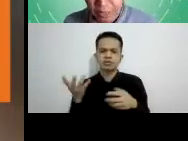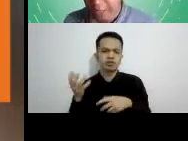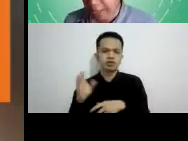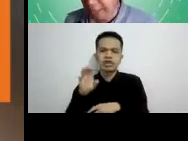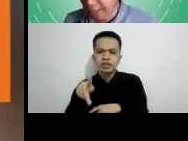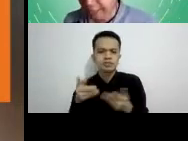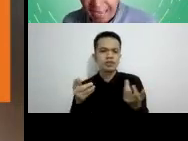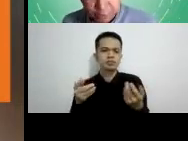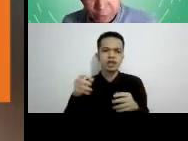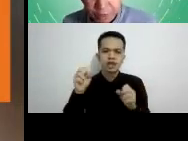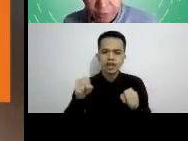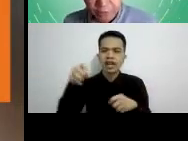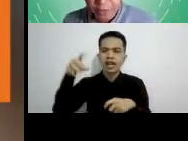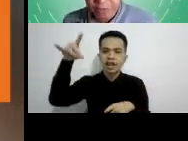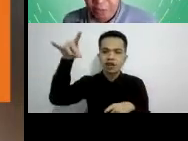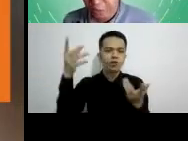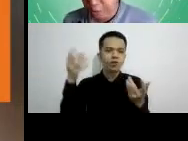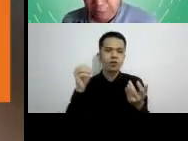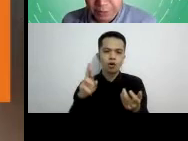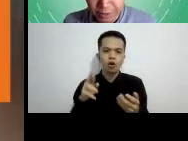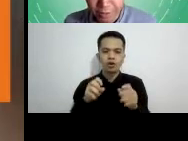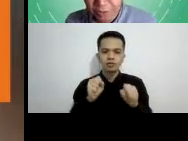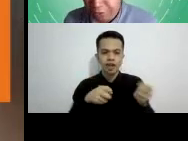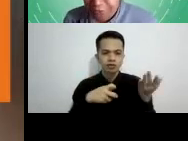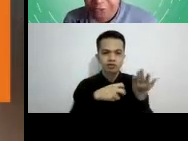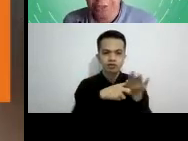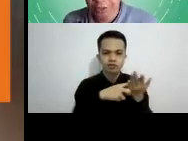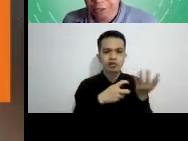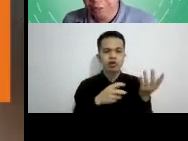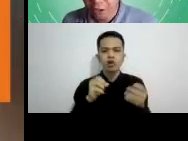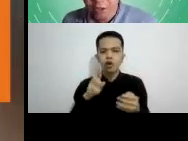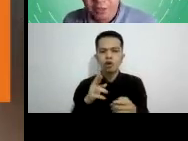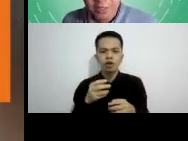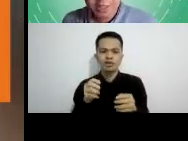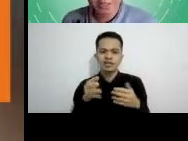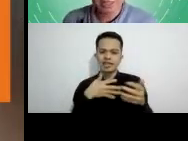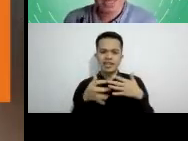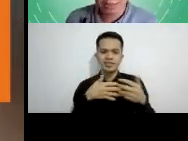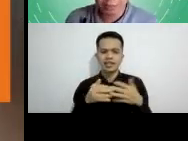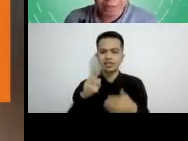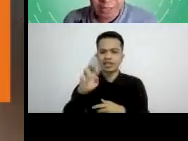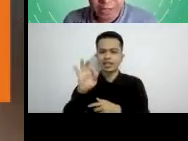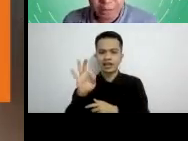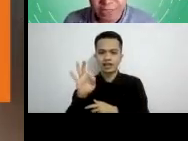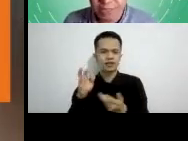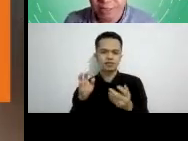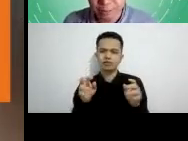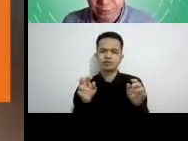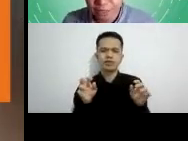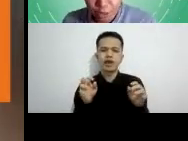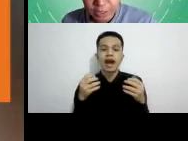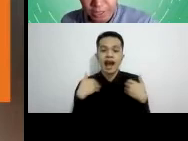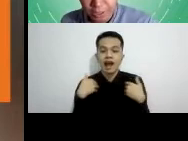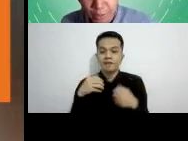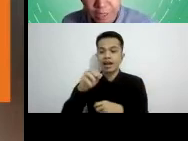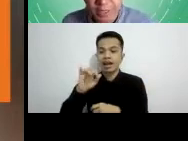bulb, a adapter, even all the way to a speaker, or even your refrigerator. All of these counts as things within an IoT system, as